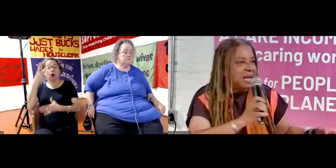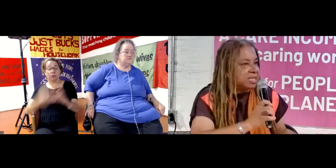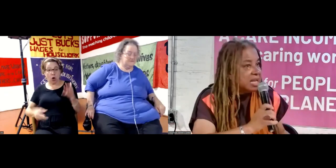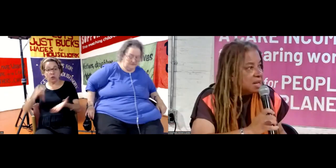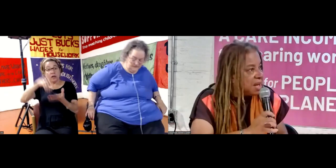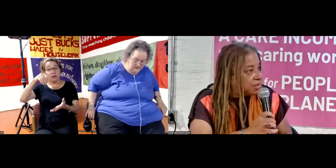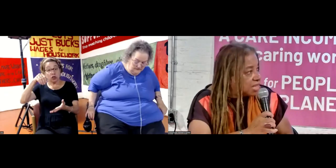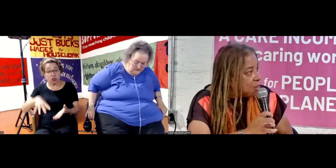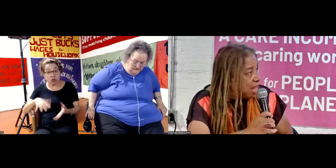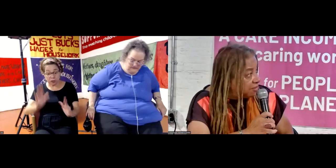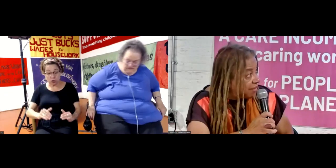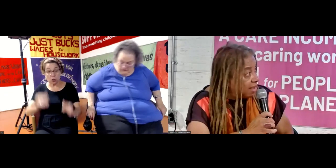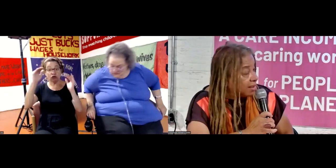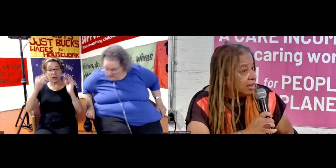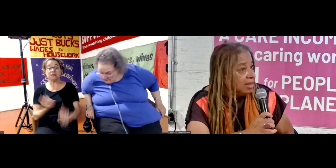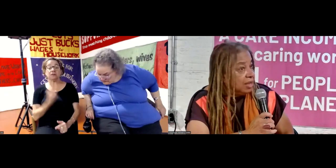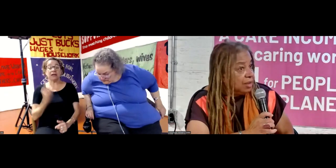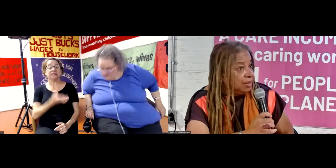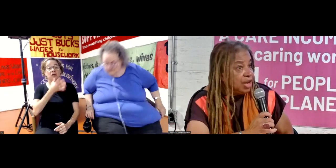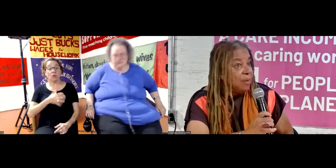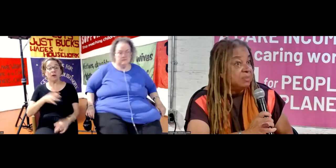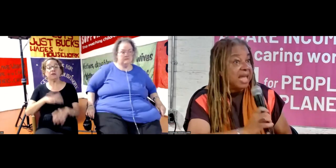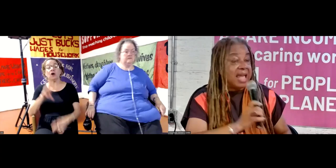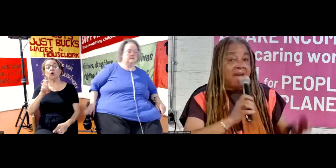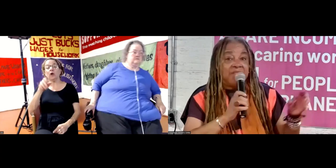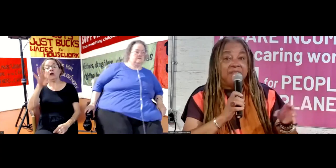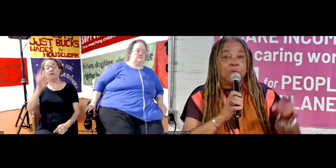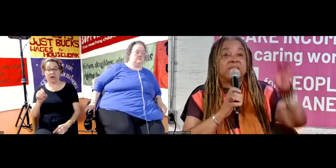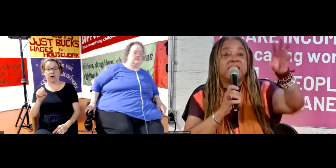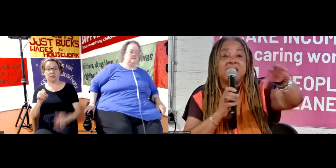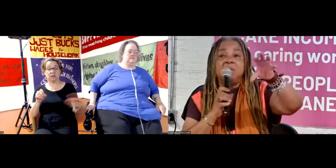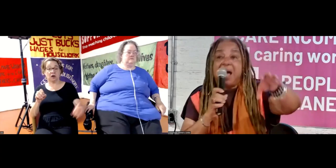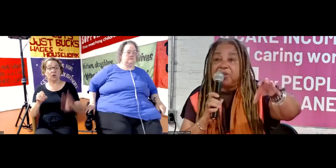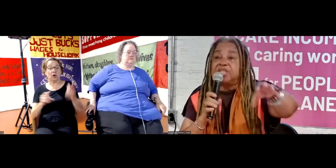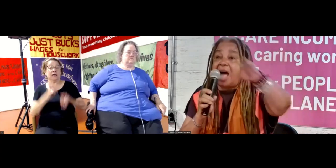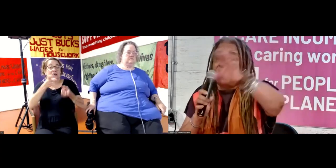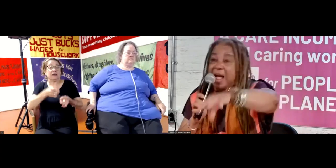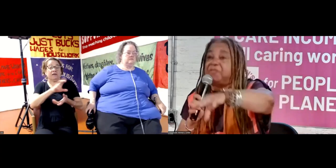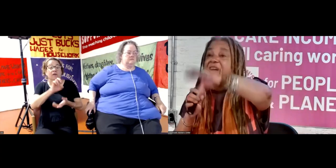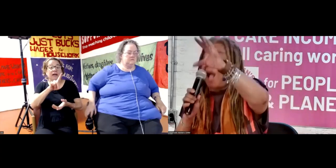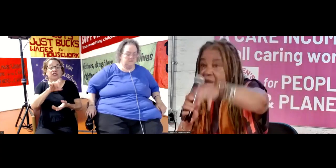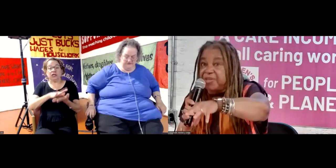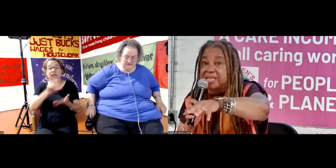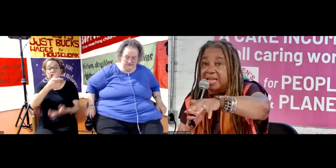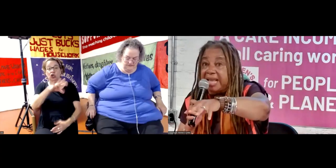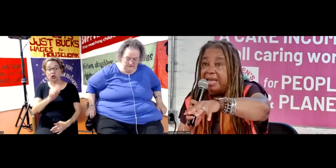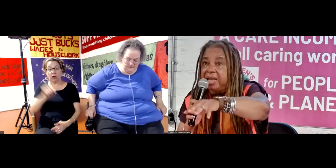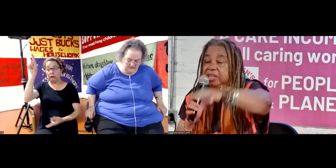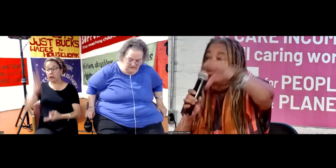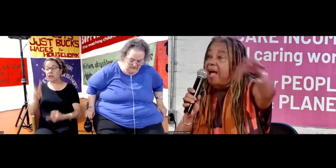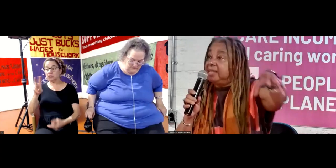raised by single mothers on welfare. You know what I'm saying? And then there were single mothers on welfare,